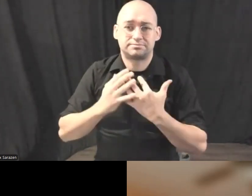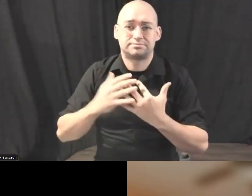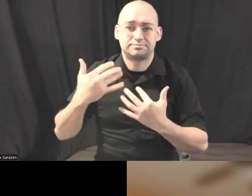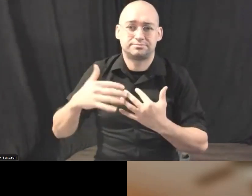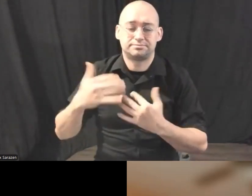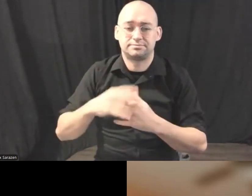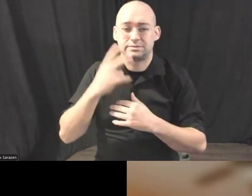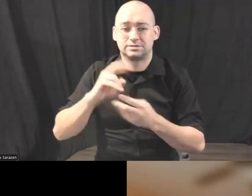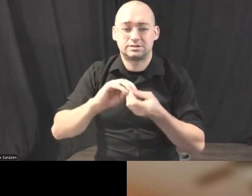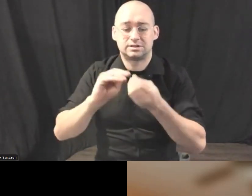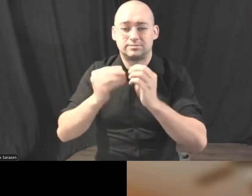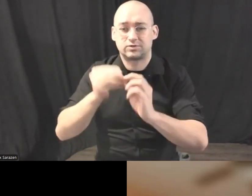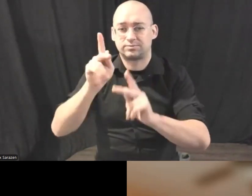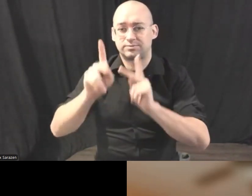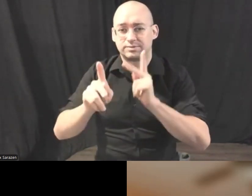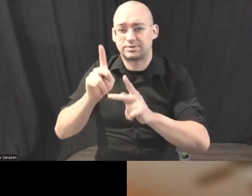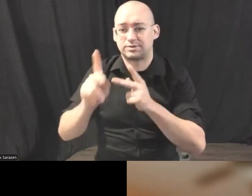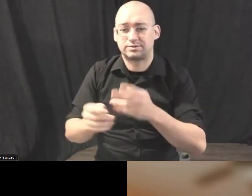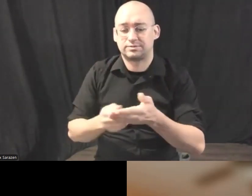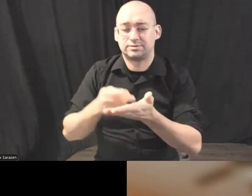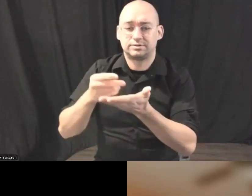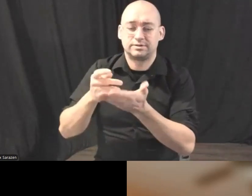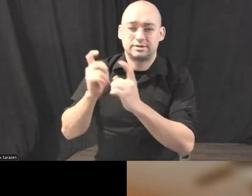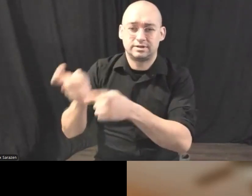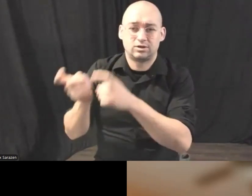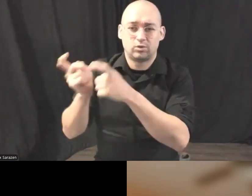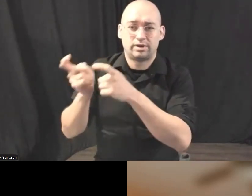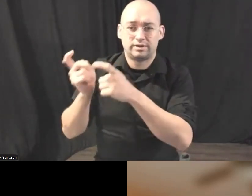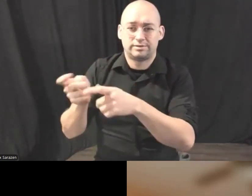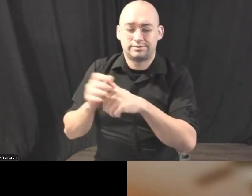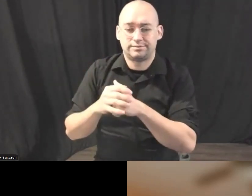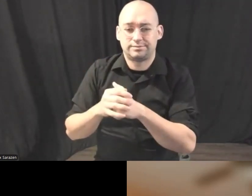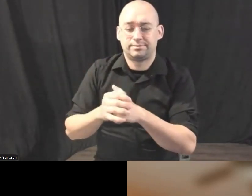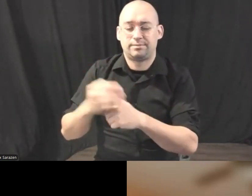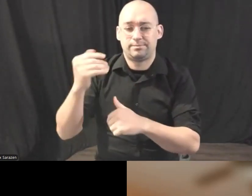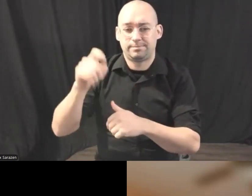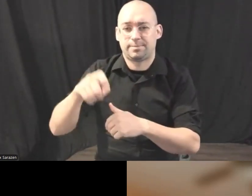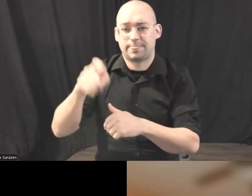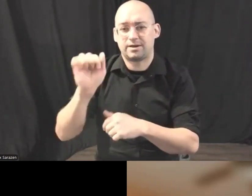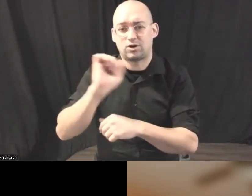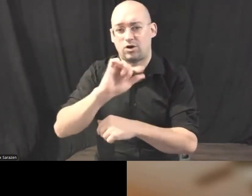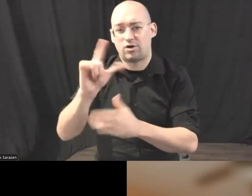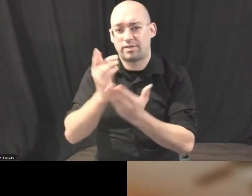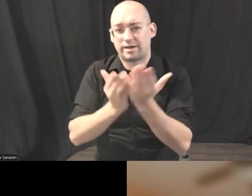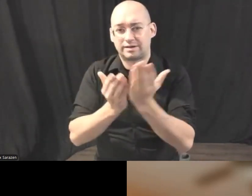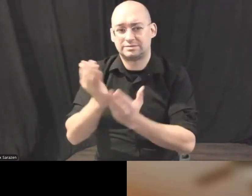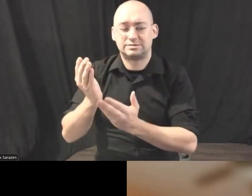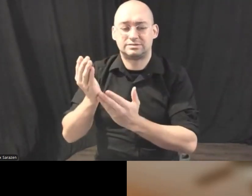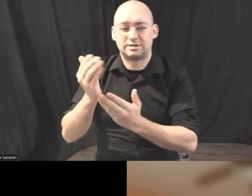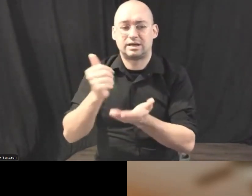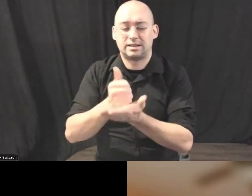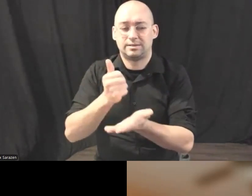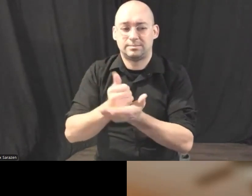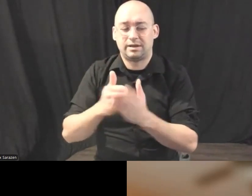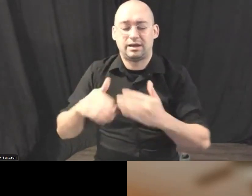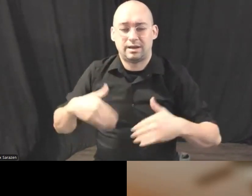of people who contributed. But we're going to need all hands on deck here, and I'm glad to hear what you're saying. But just